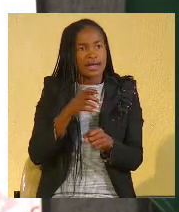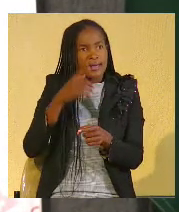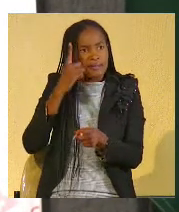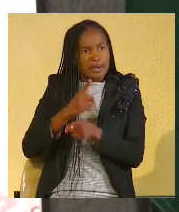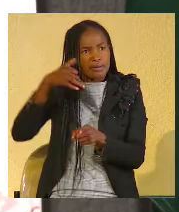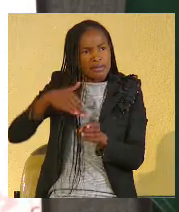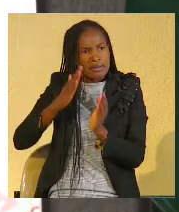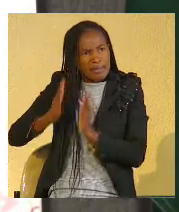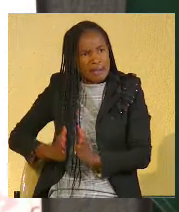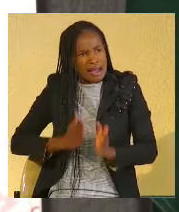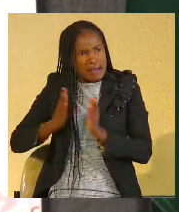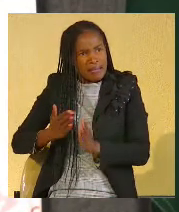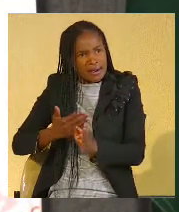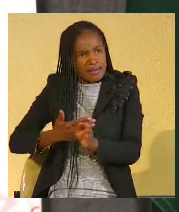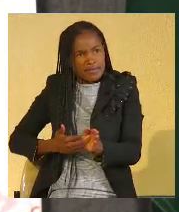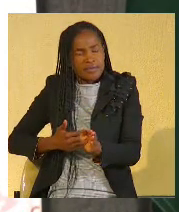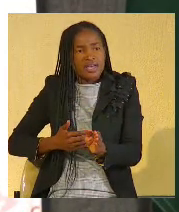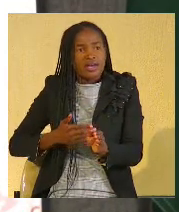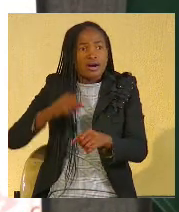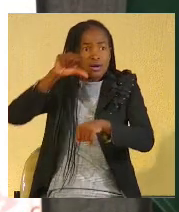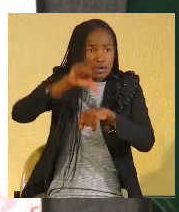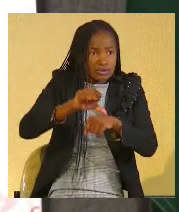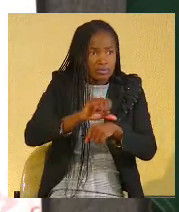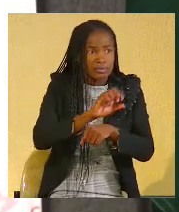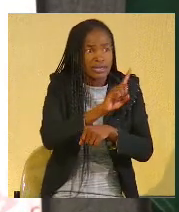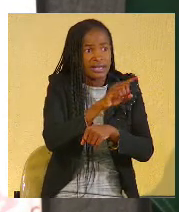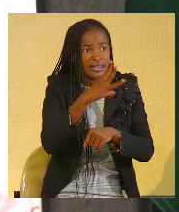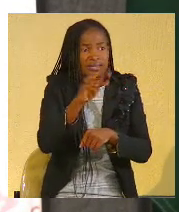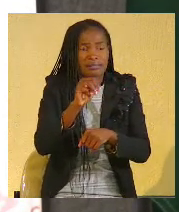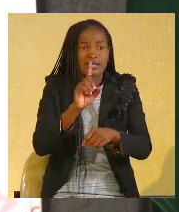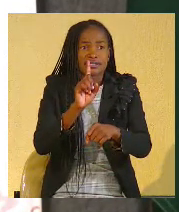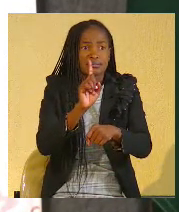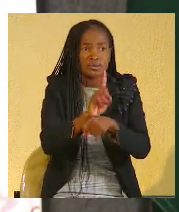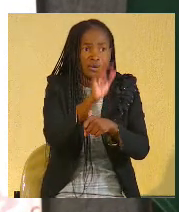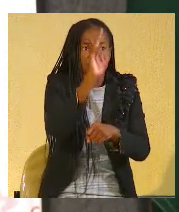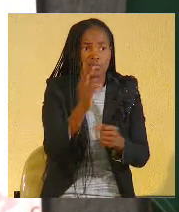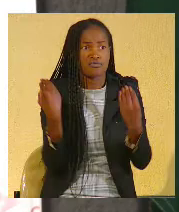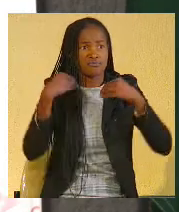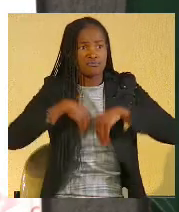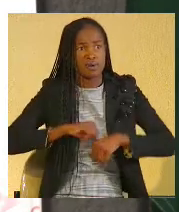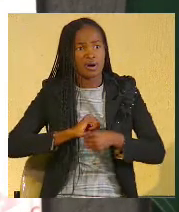got the first case on the 13th of March 2020,